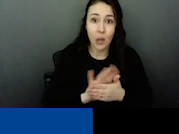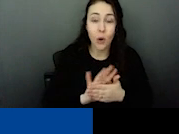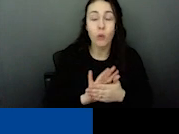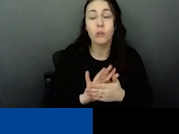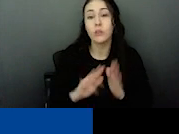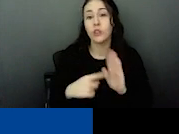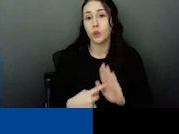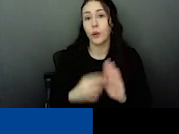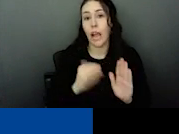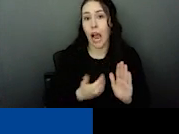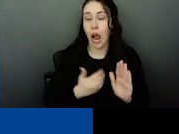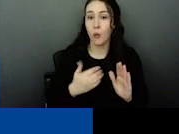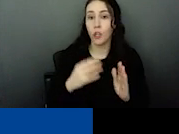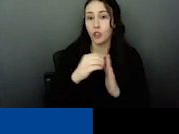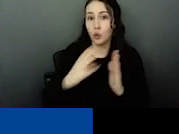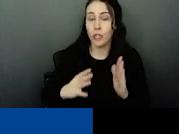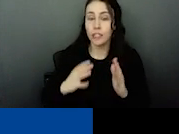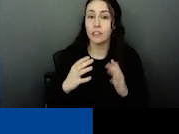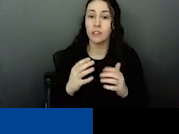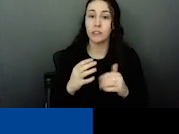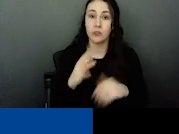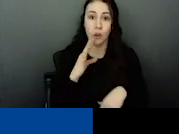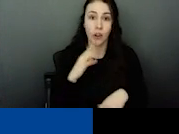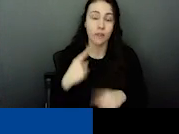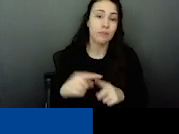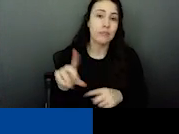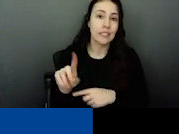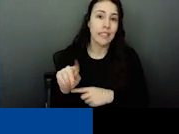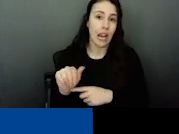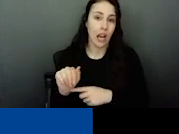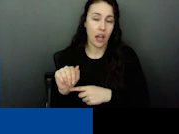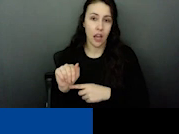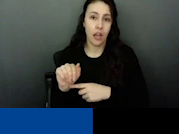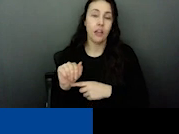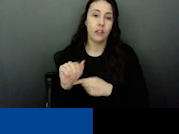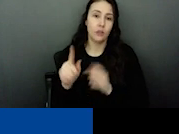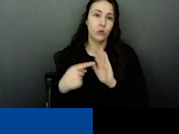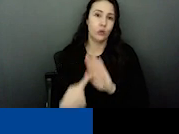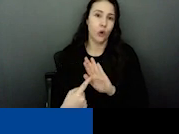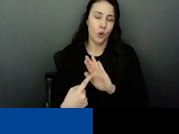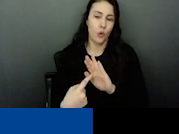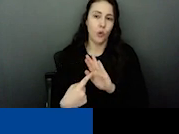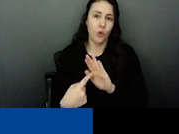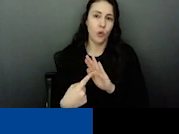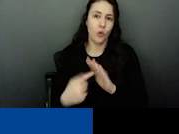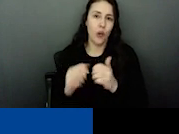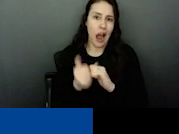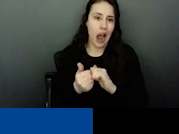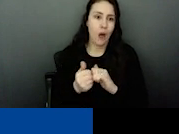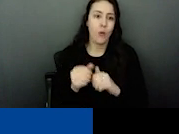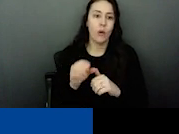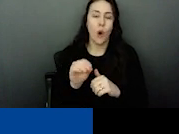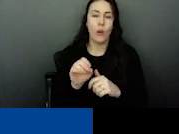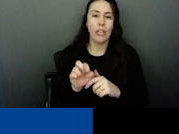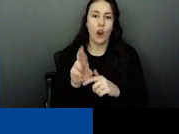our students and also data that's being shown to show the effect of the OERI